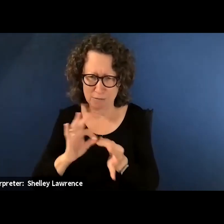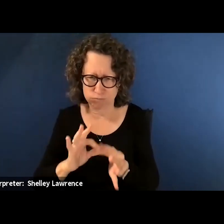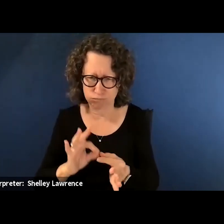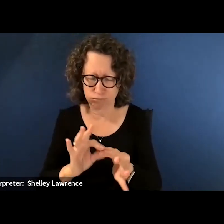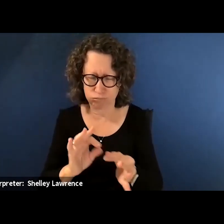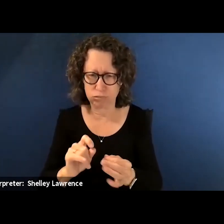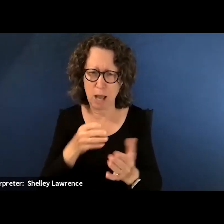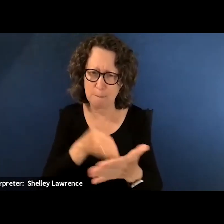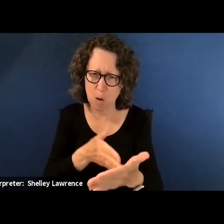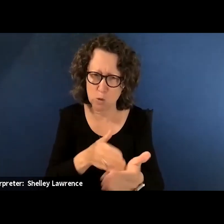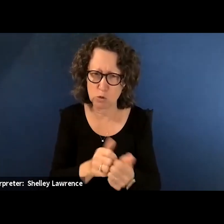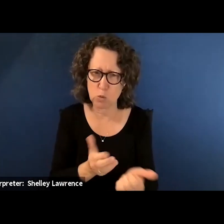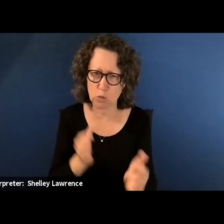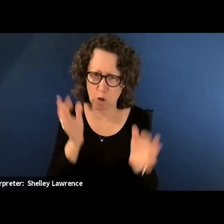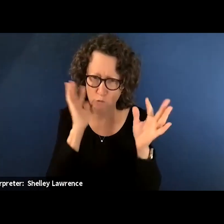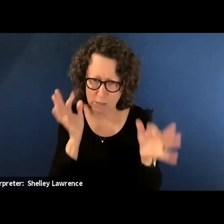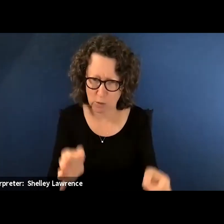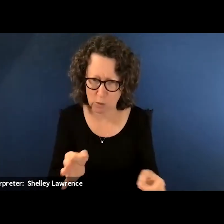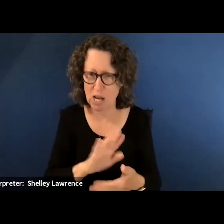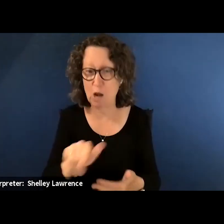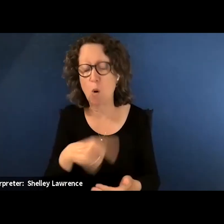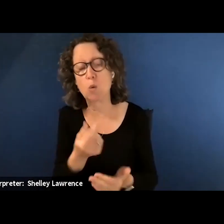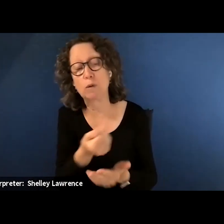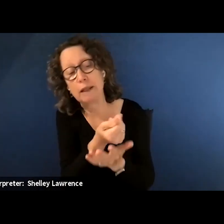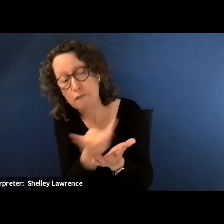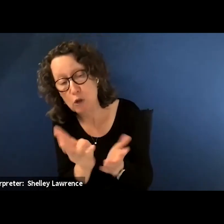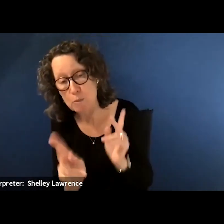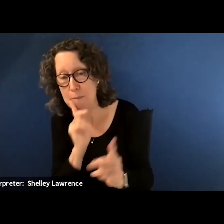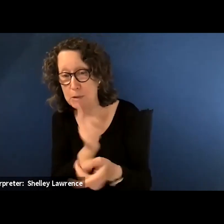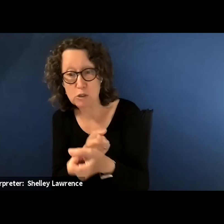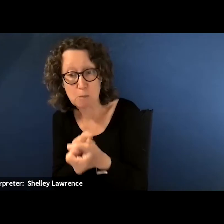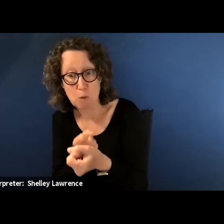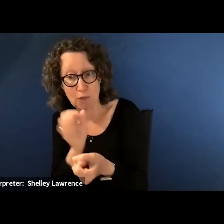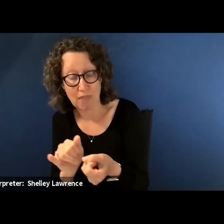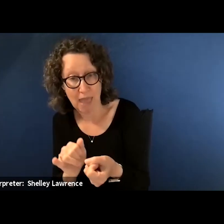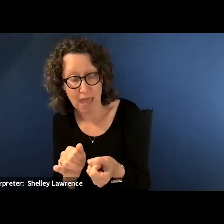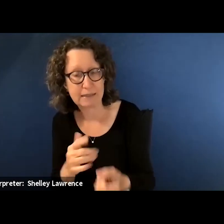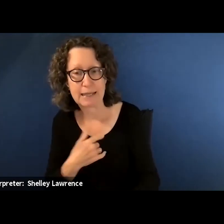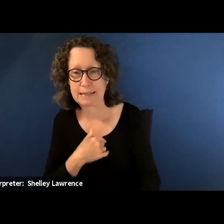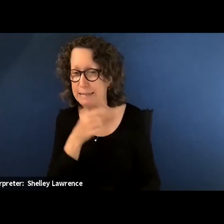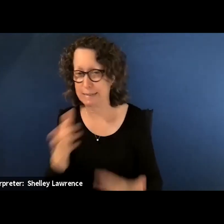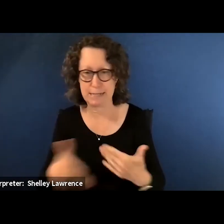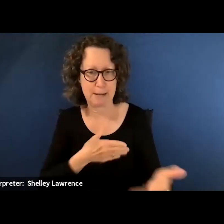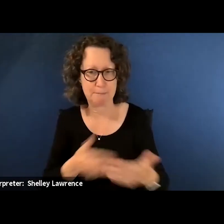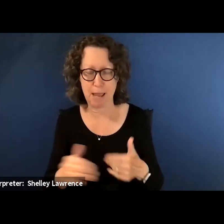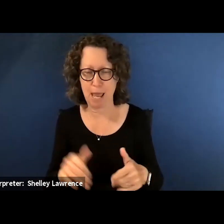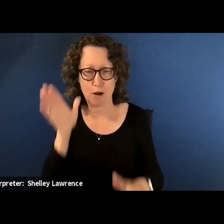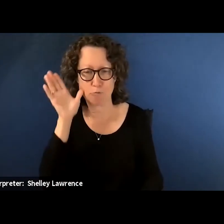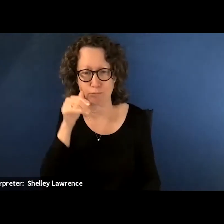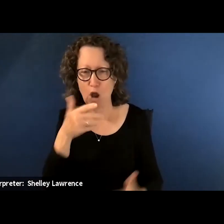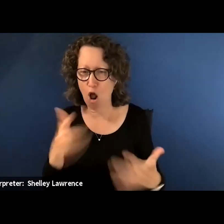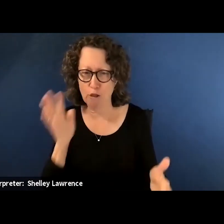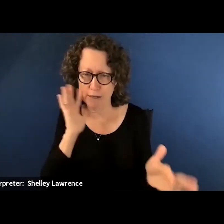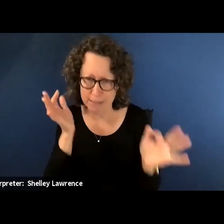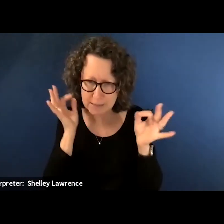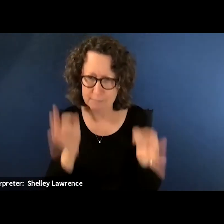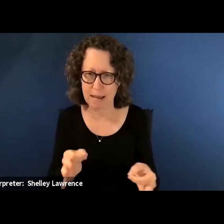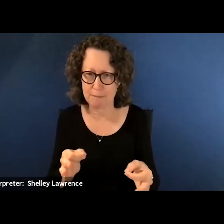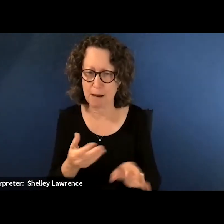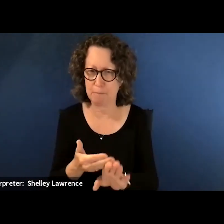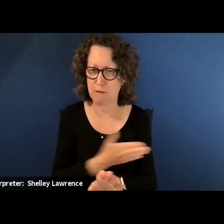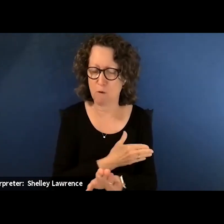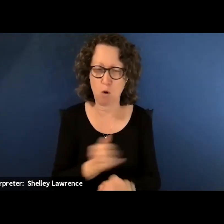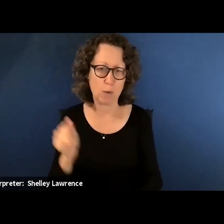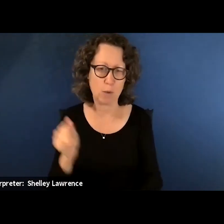to the resolution and only a handful of people in support. It did not matter though. You had already made up your mind ahead of